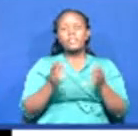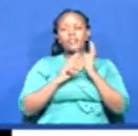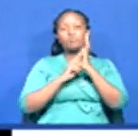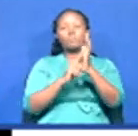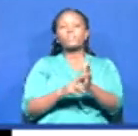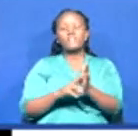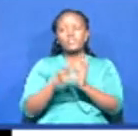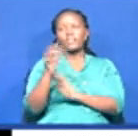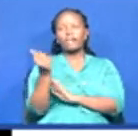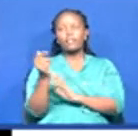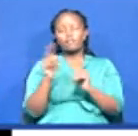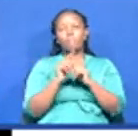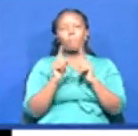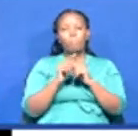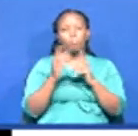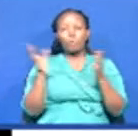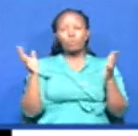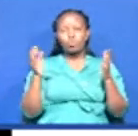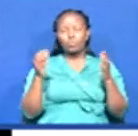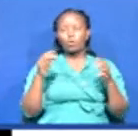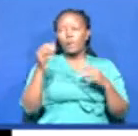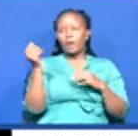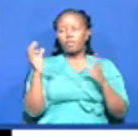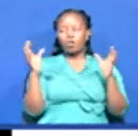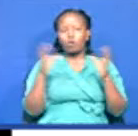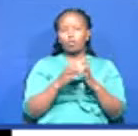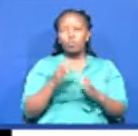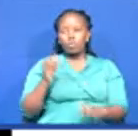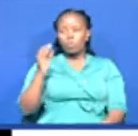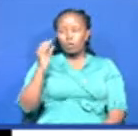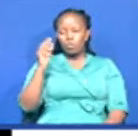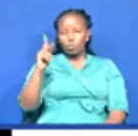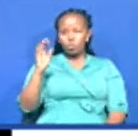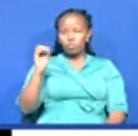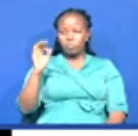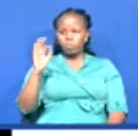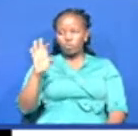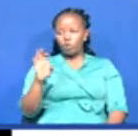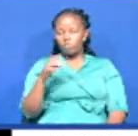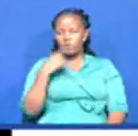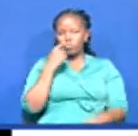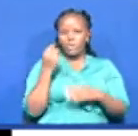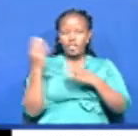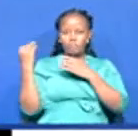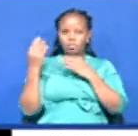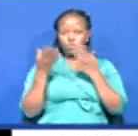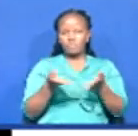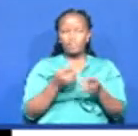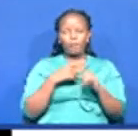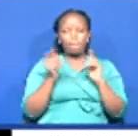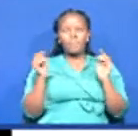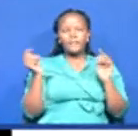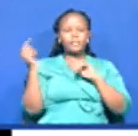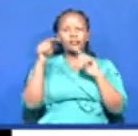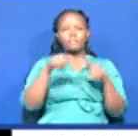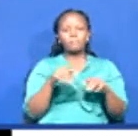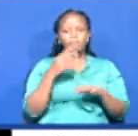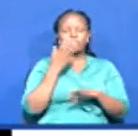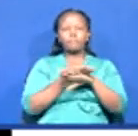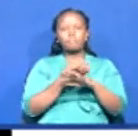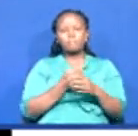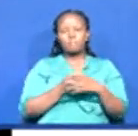also acknowledge COFEC, who were supposed to be here, but were not able to make it for reasons. It is for the sake